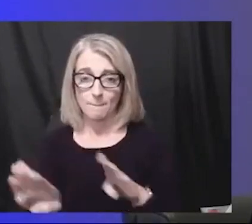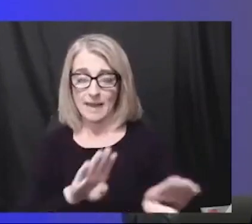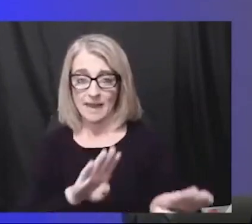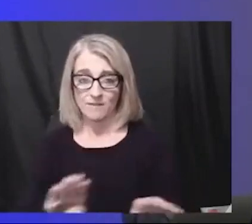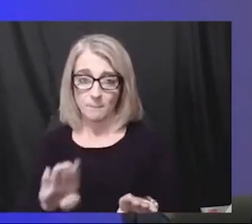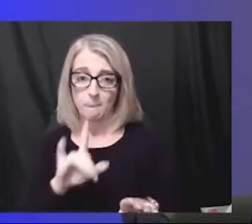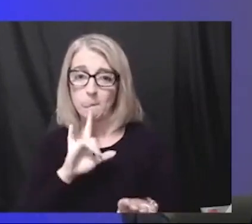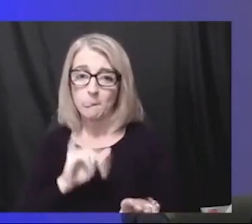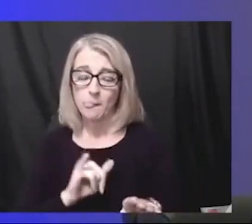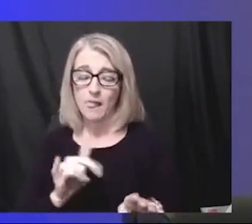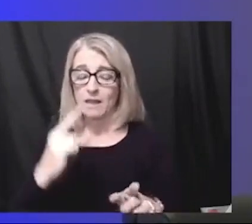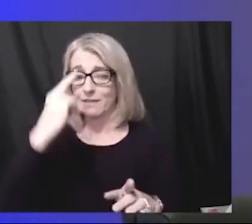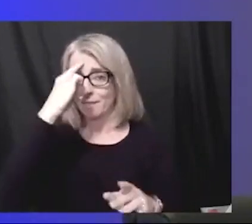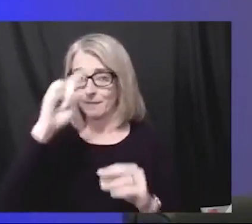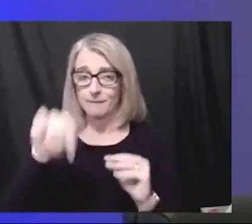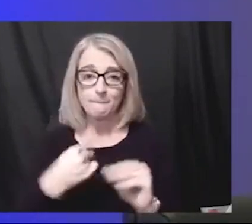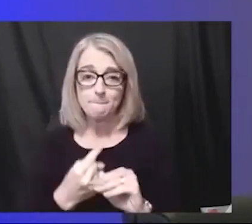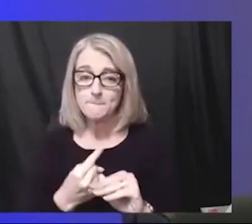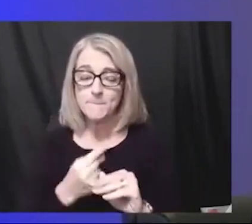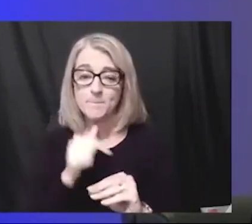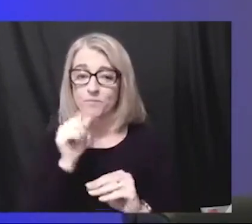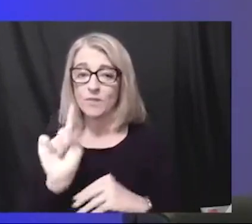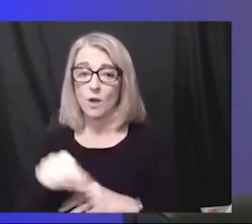your story going to be?